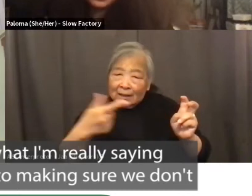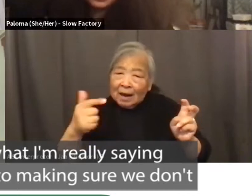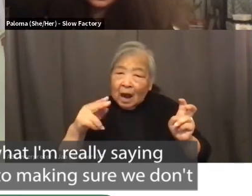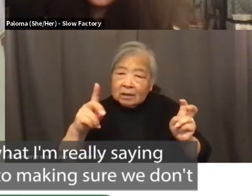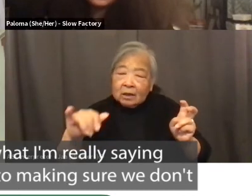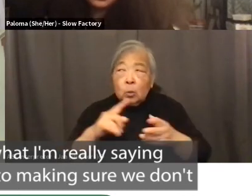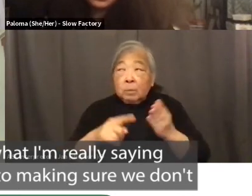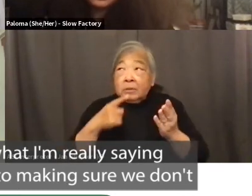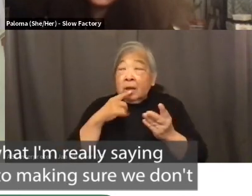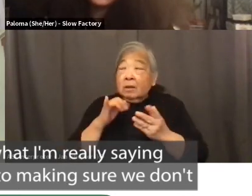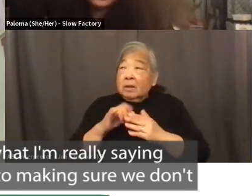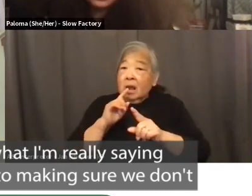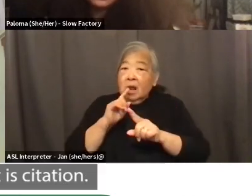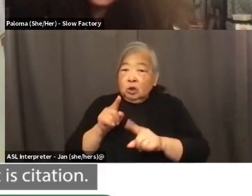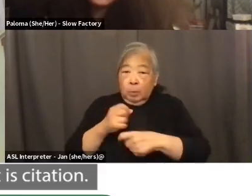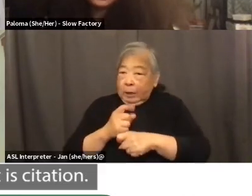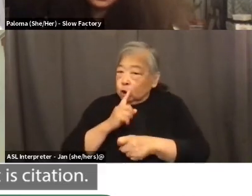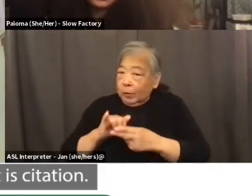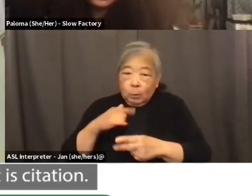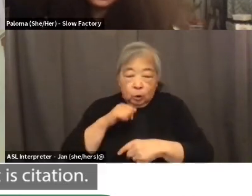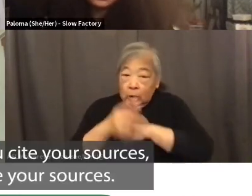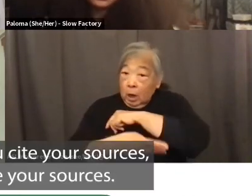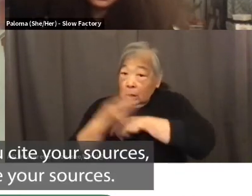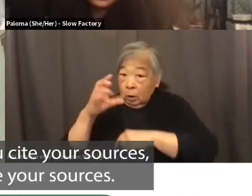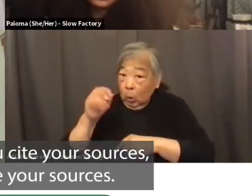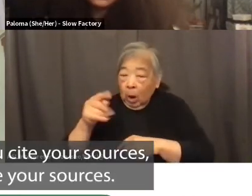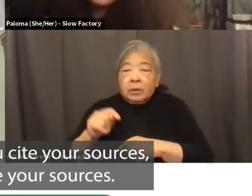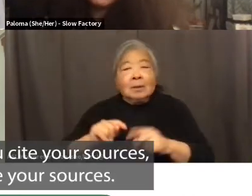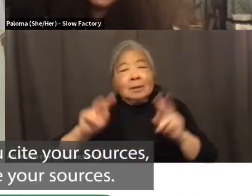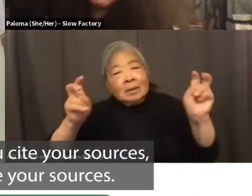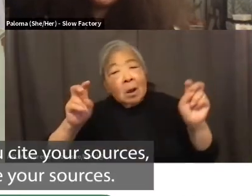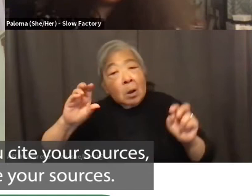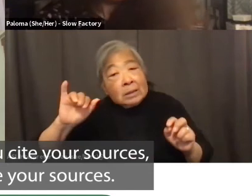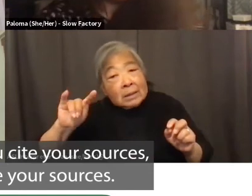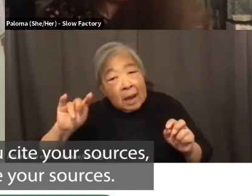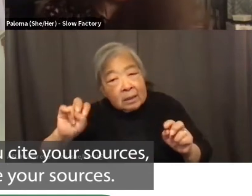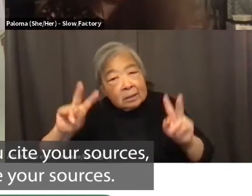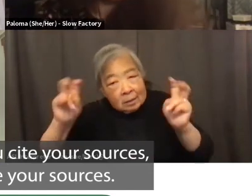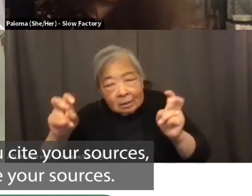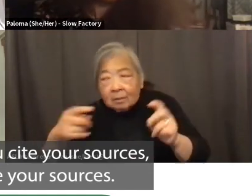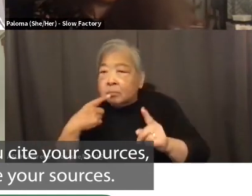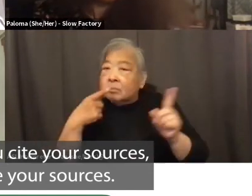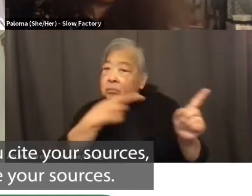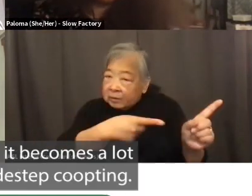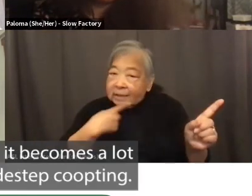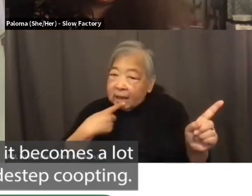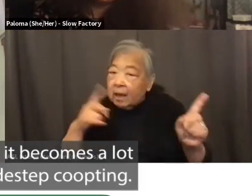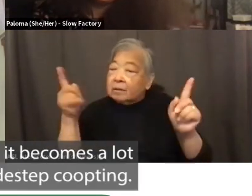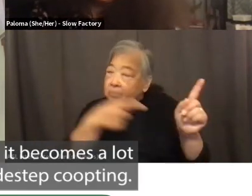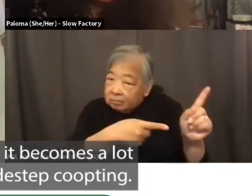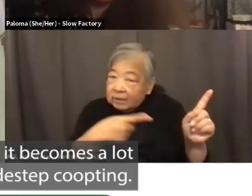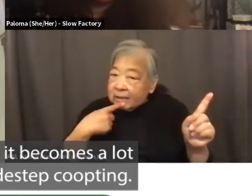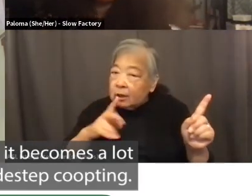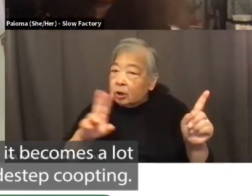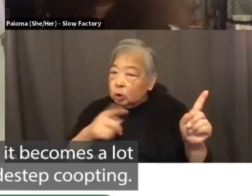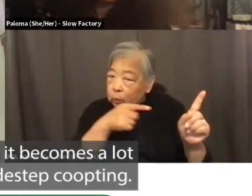is that the answer to making sure we don't co-opt is citation. Make sure you cite your sources. If you cite your sources, that's when